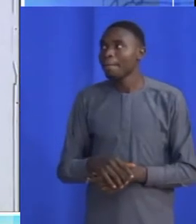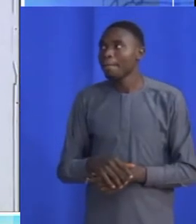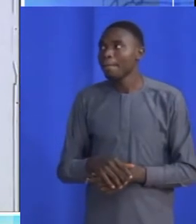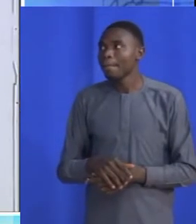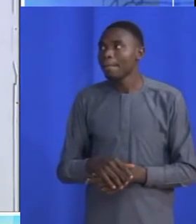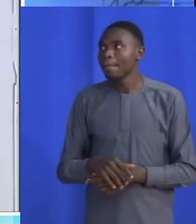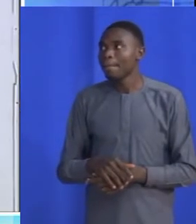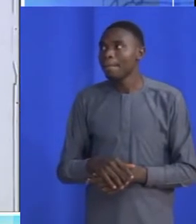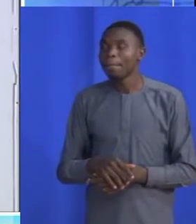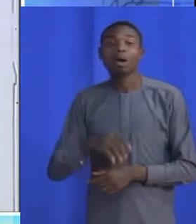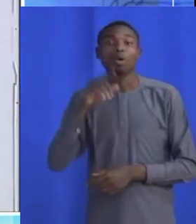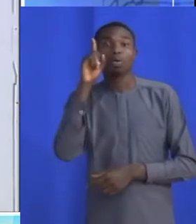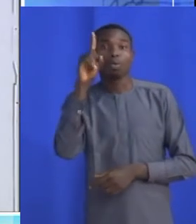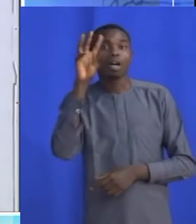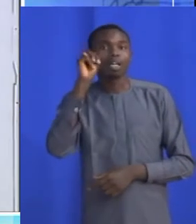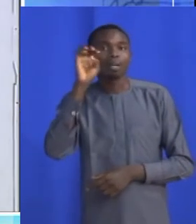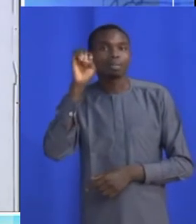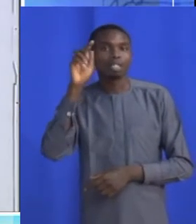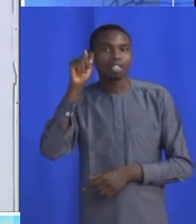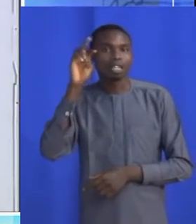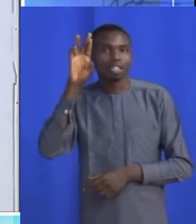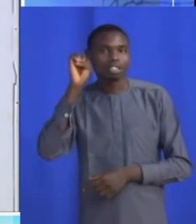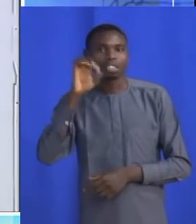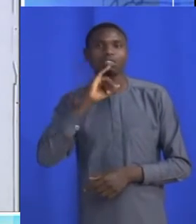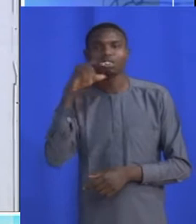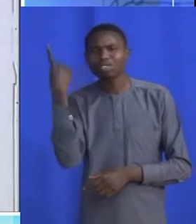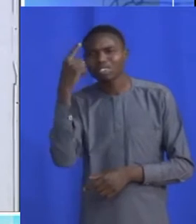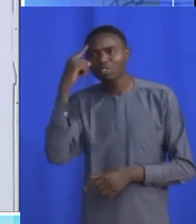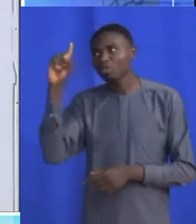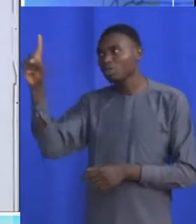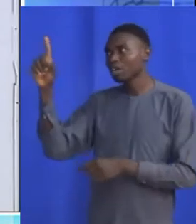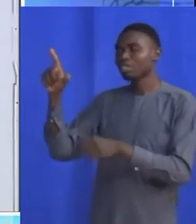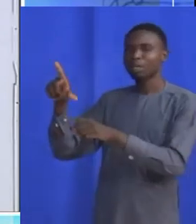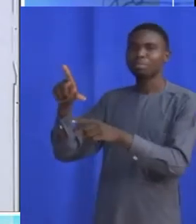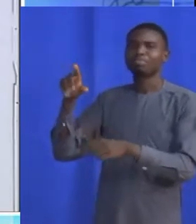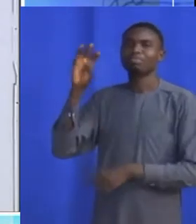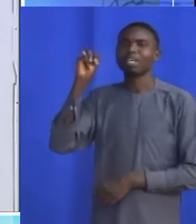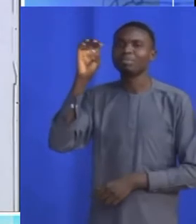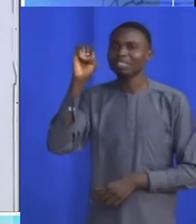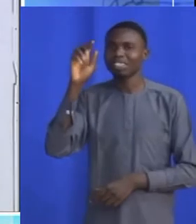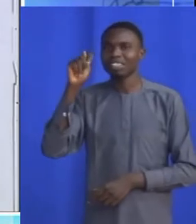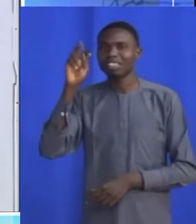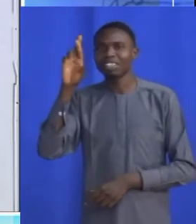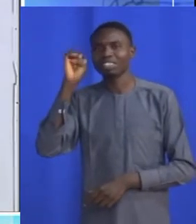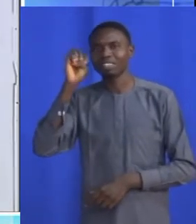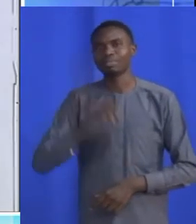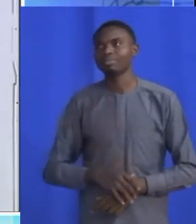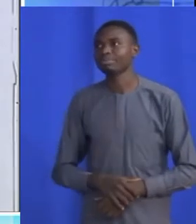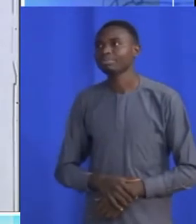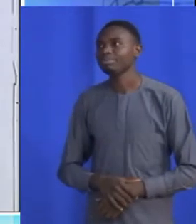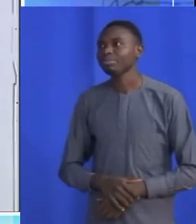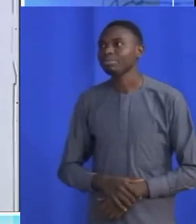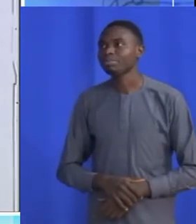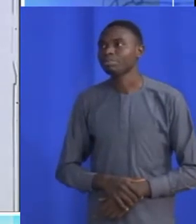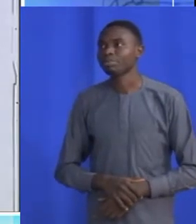democratic system of governance. We cannot do without a constitution. So we do everything according to the dictates of